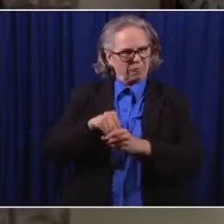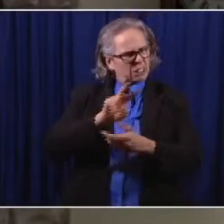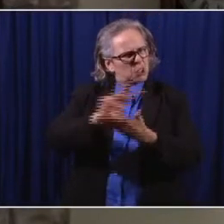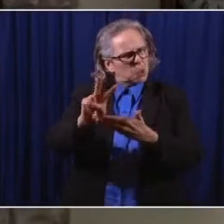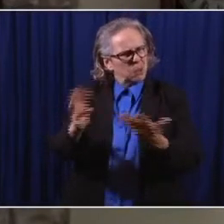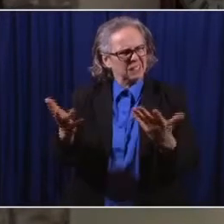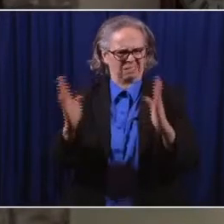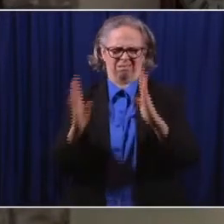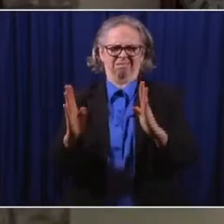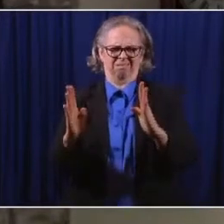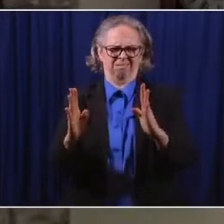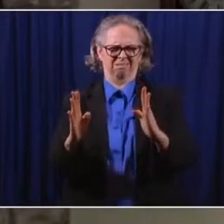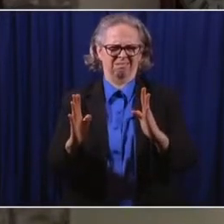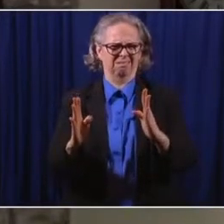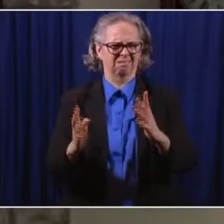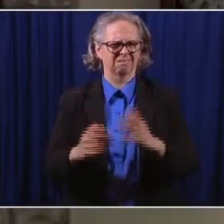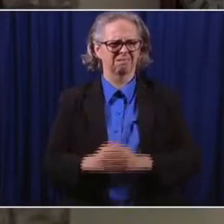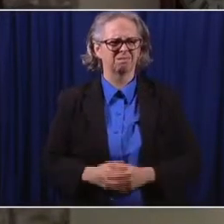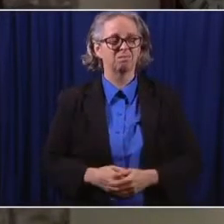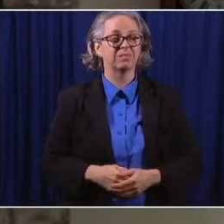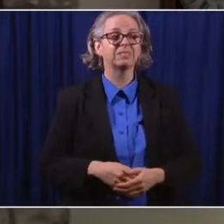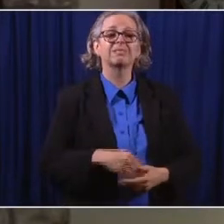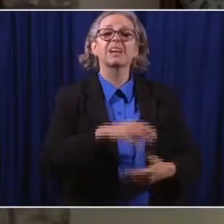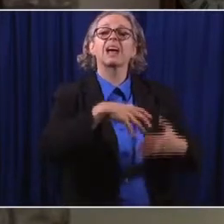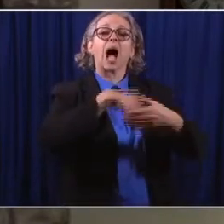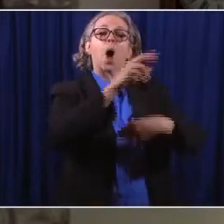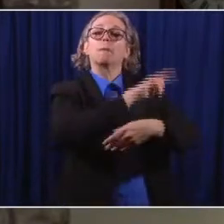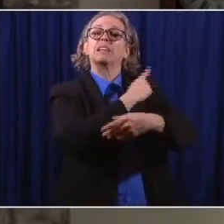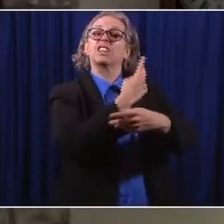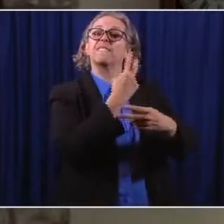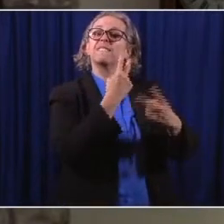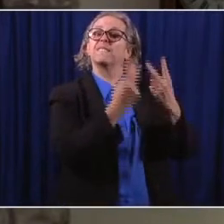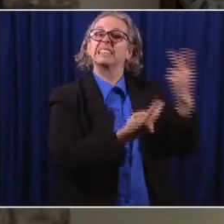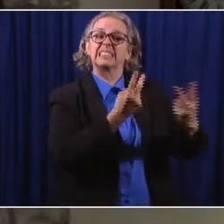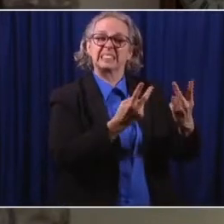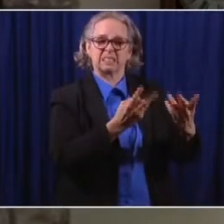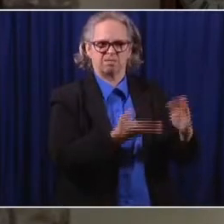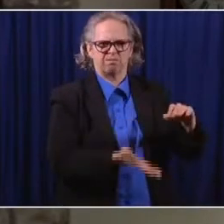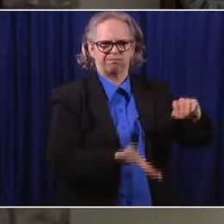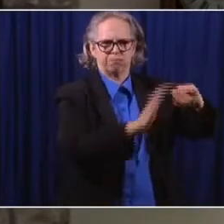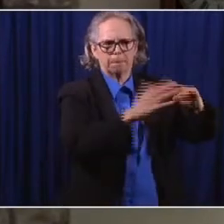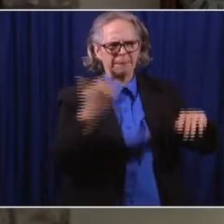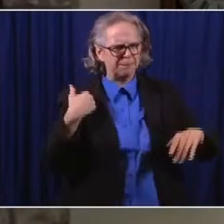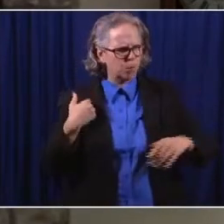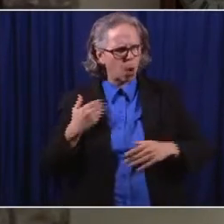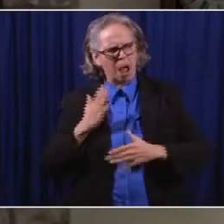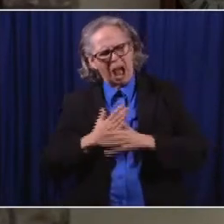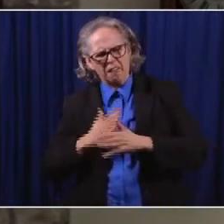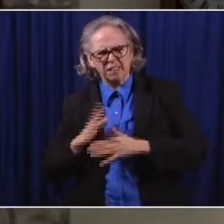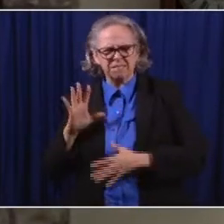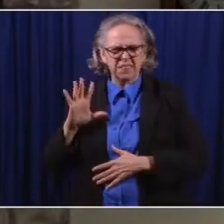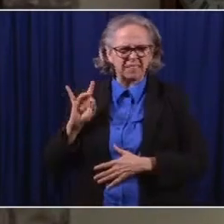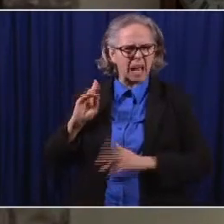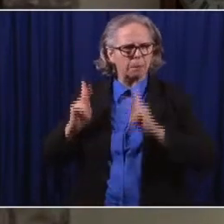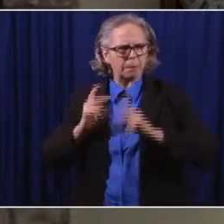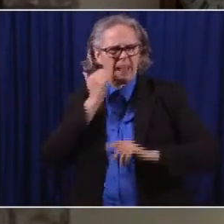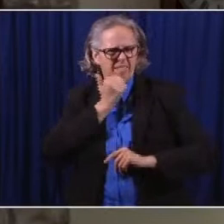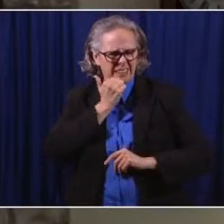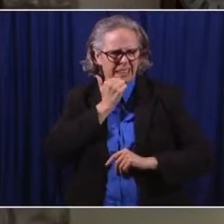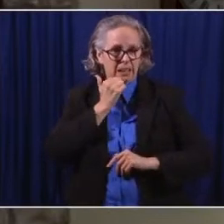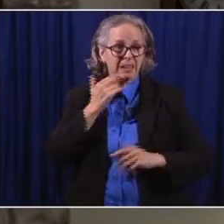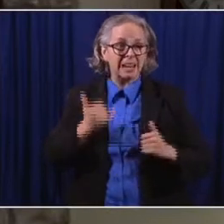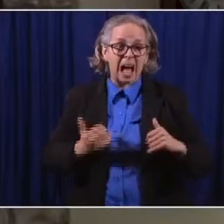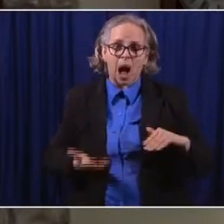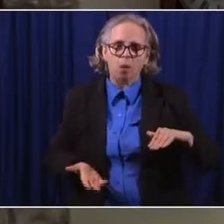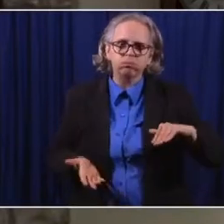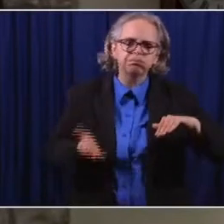in outpatient visits for COVID-like illness from an average of 58 visits per day on August 21 to